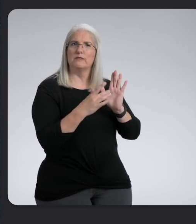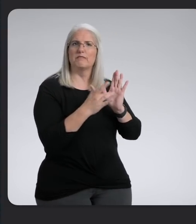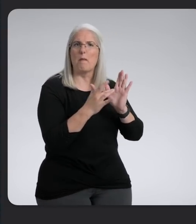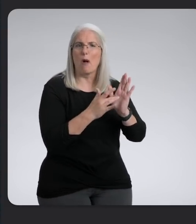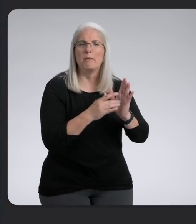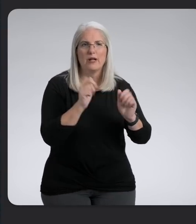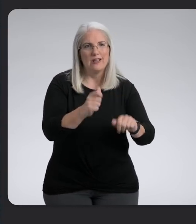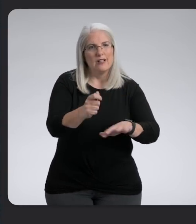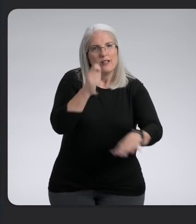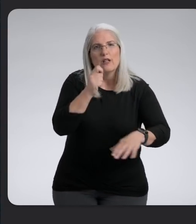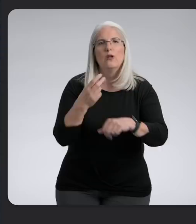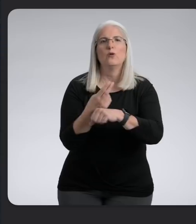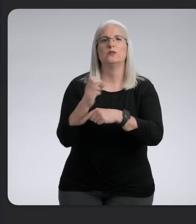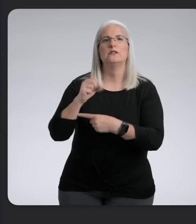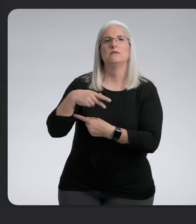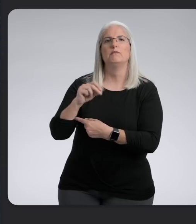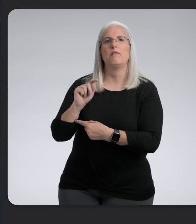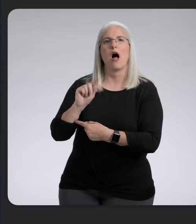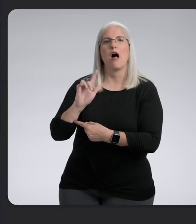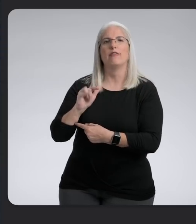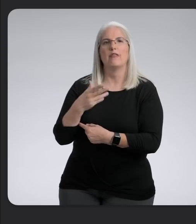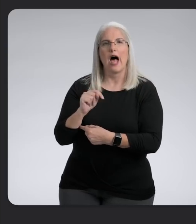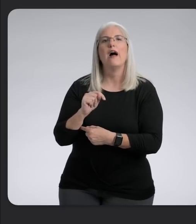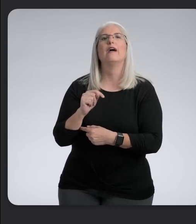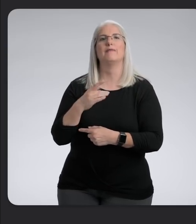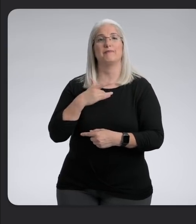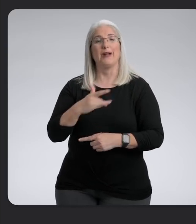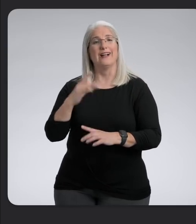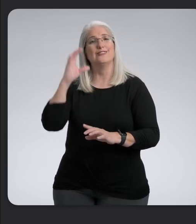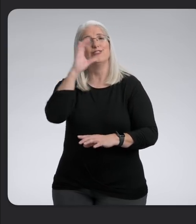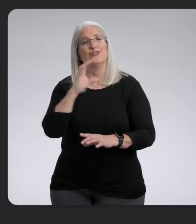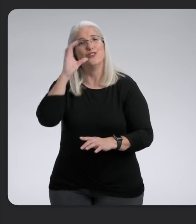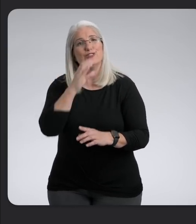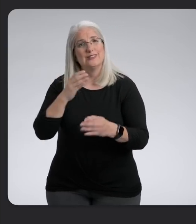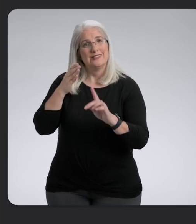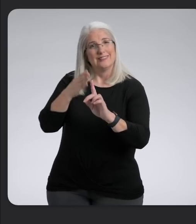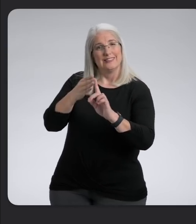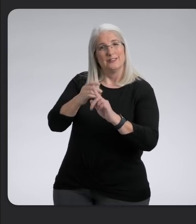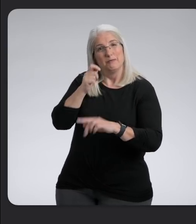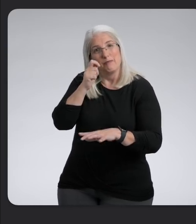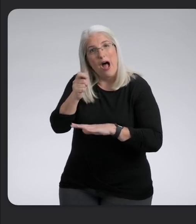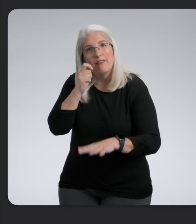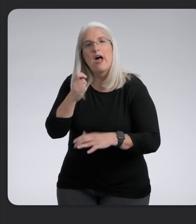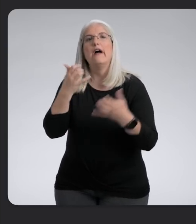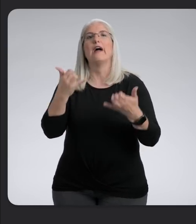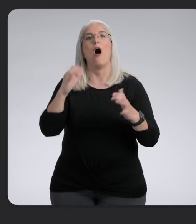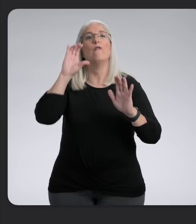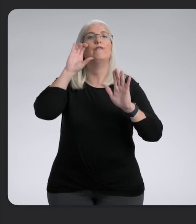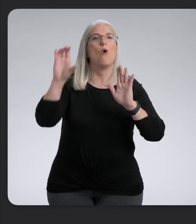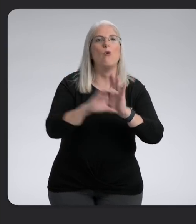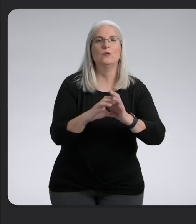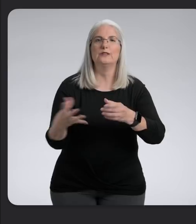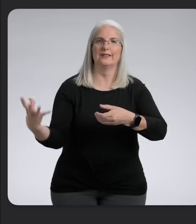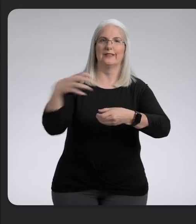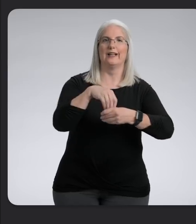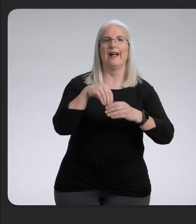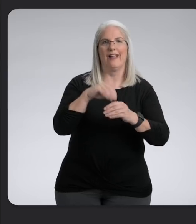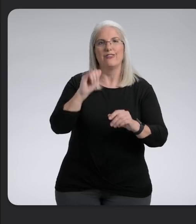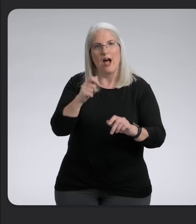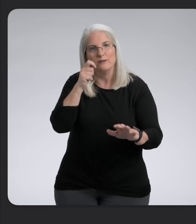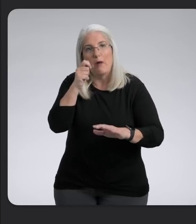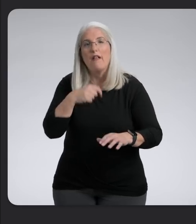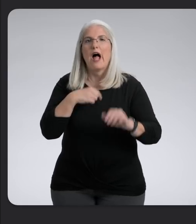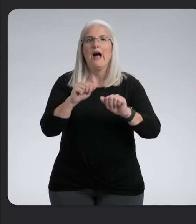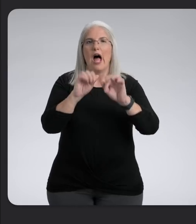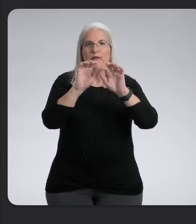is the universal place to start all of your searches. Now, with Photo Search in Spotlight, you can quickly find your photos right from the